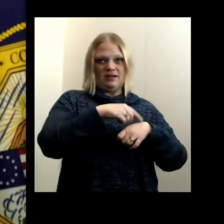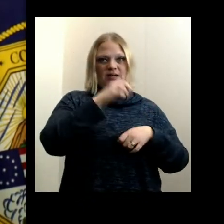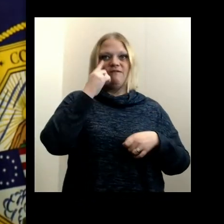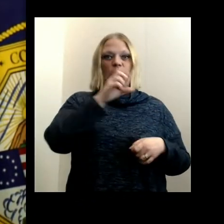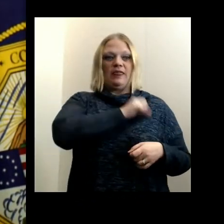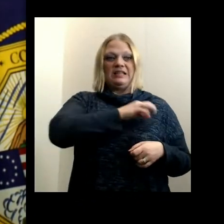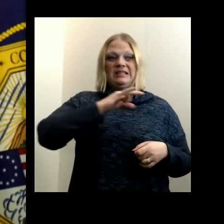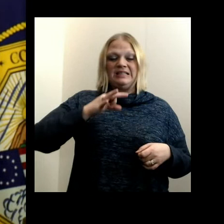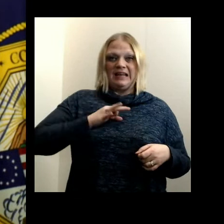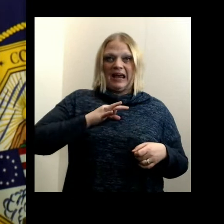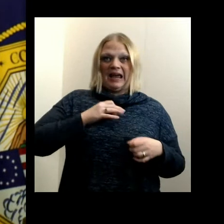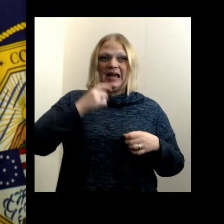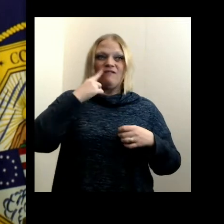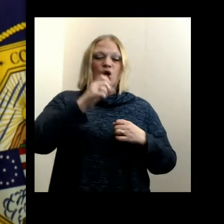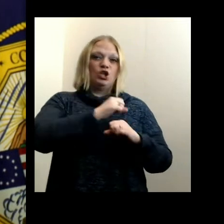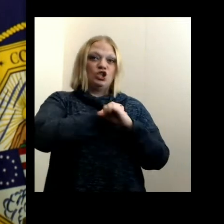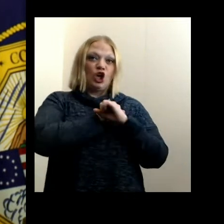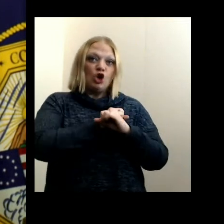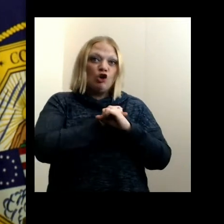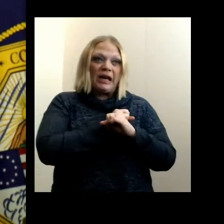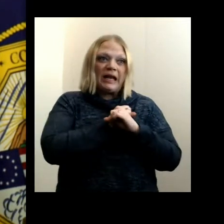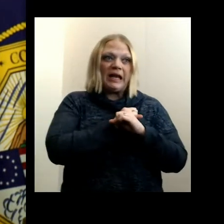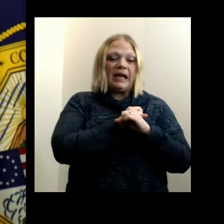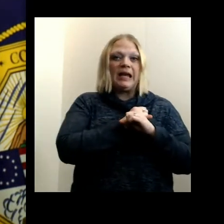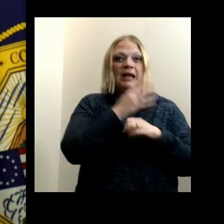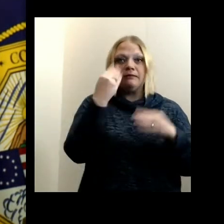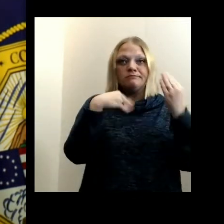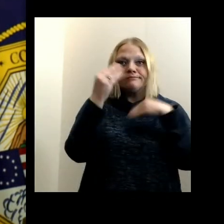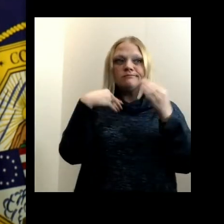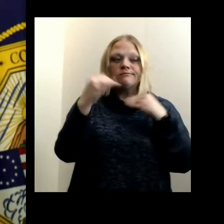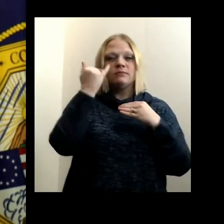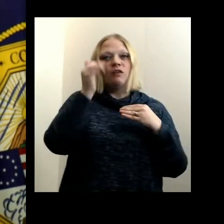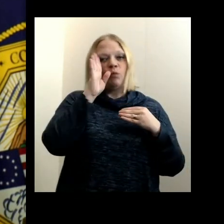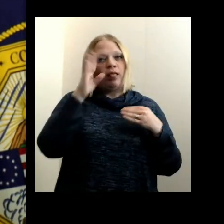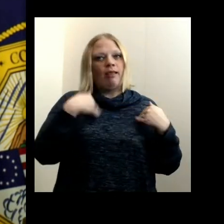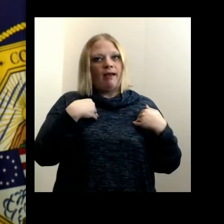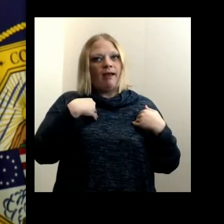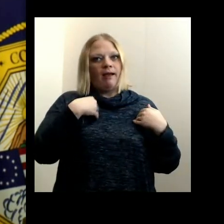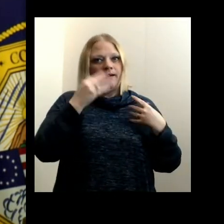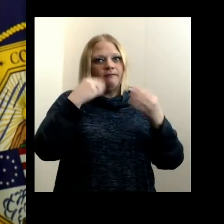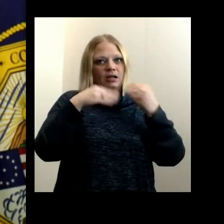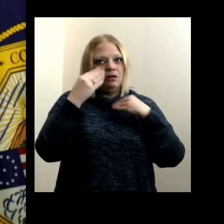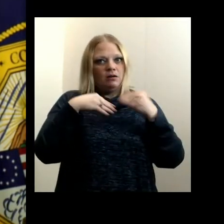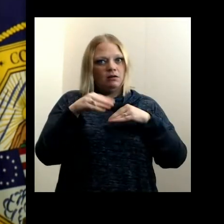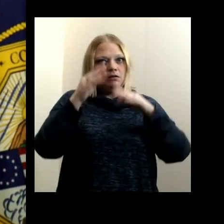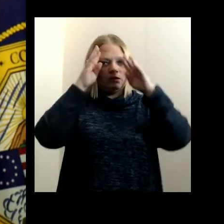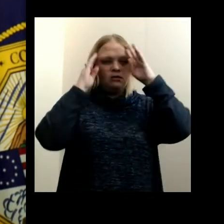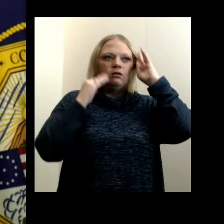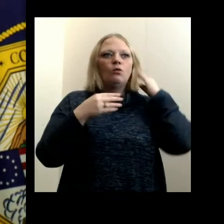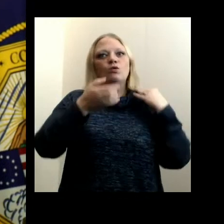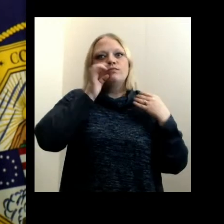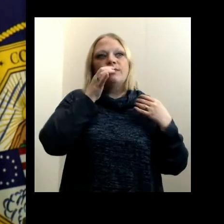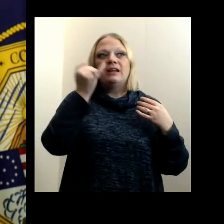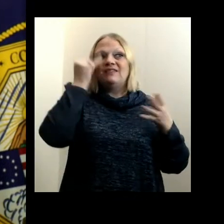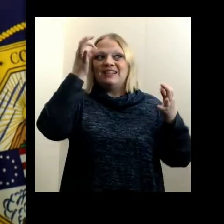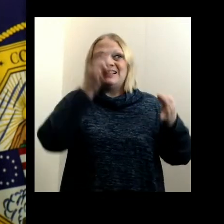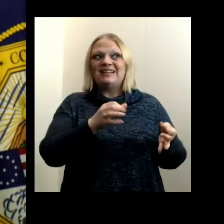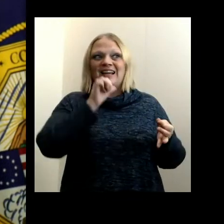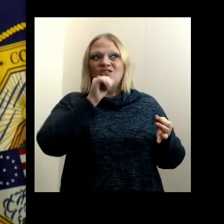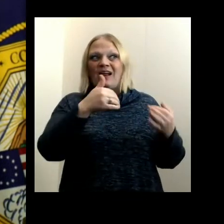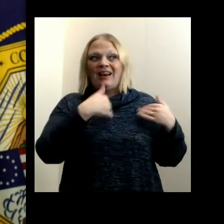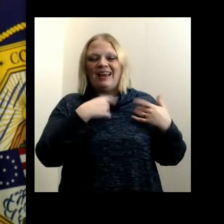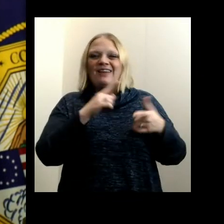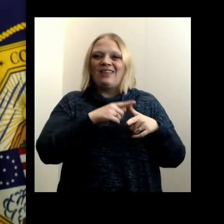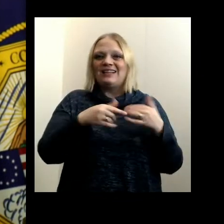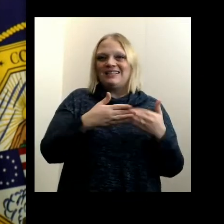members associated with security, concessions, if they are going to have concessions. If they make a decision not to have concessions, it makes it a little easier,